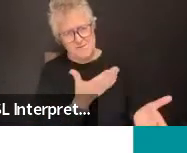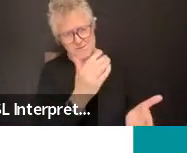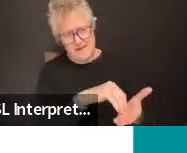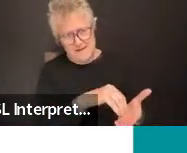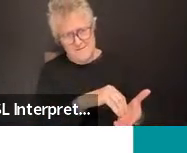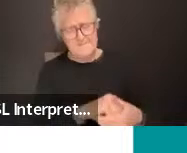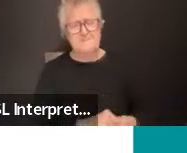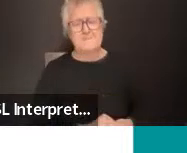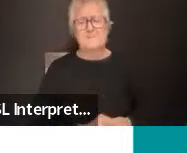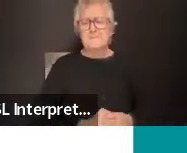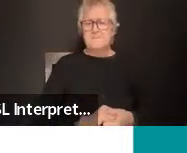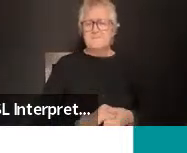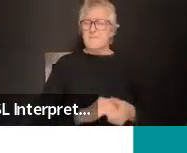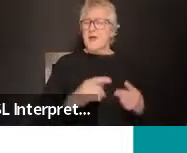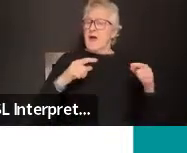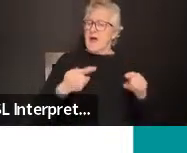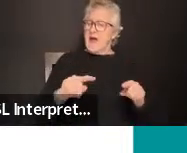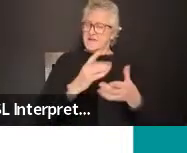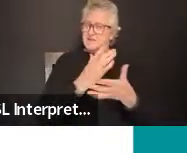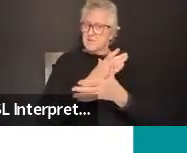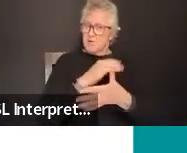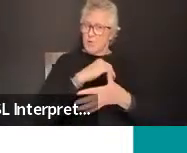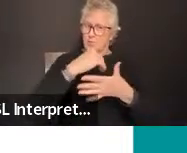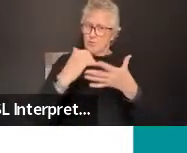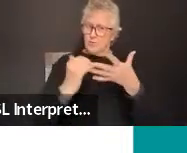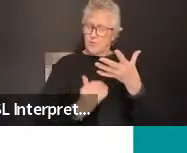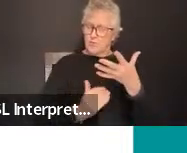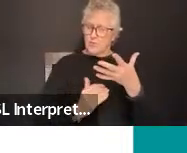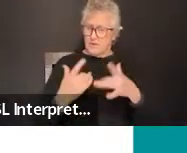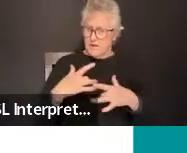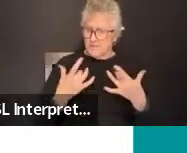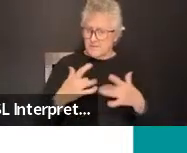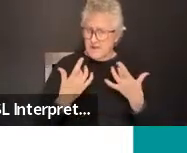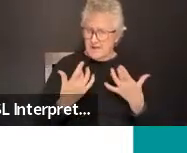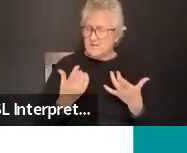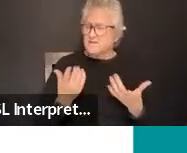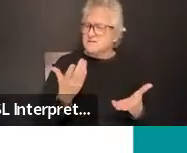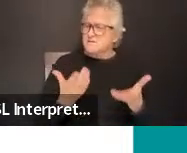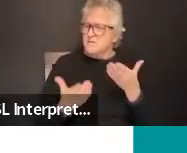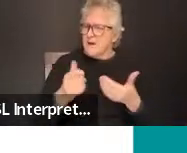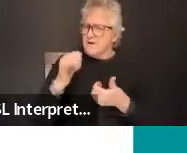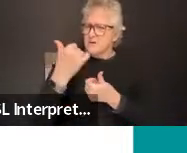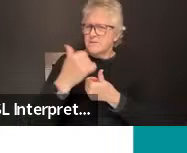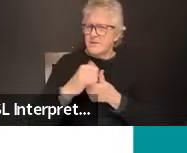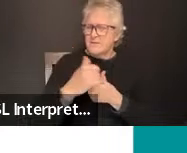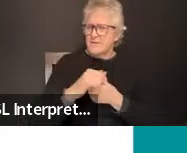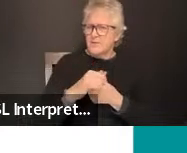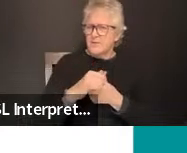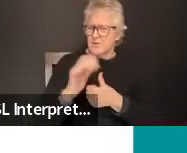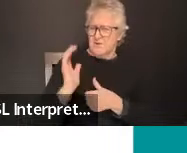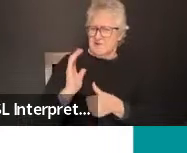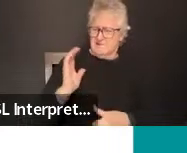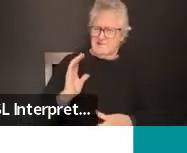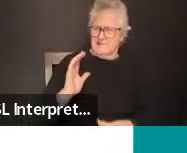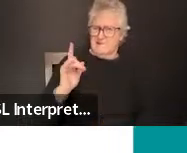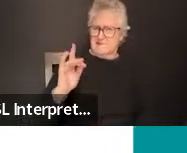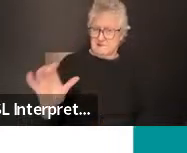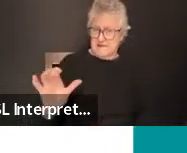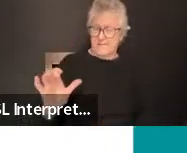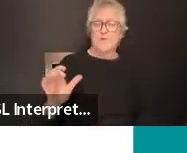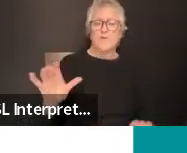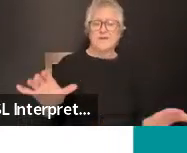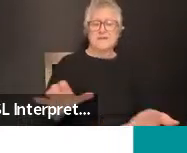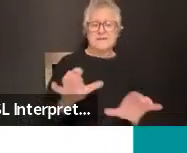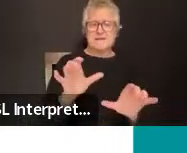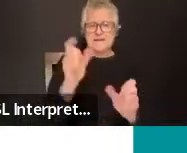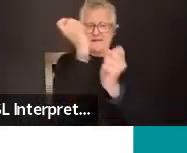equity updates, you might recall that in December, we did a visioning exercise, and we want to share the information